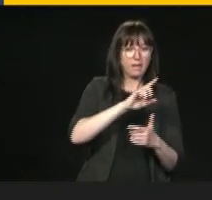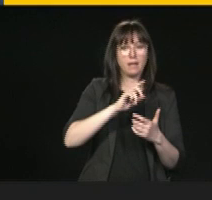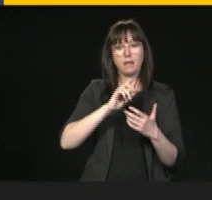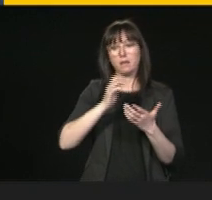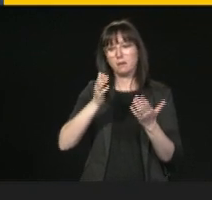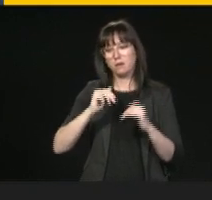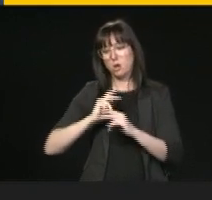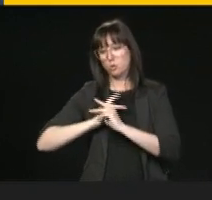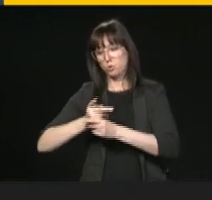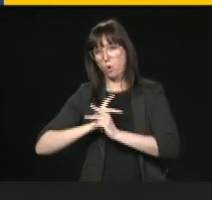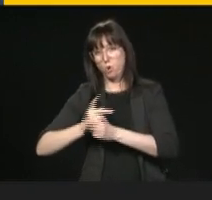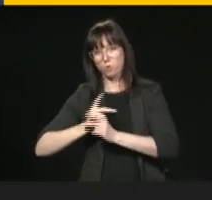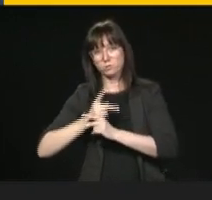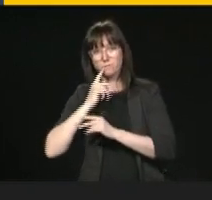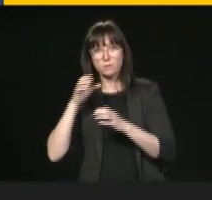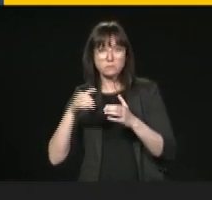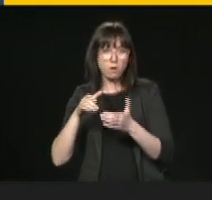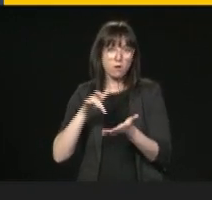businesses, that we are there.